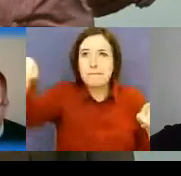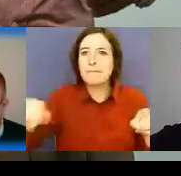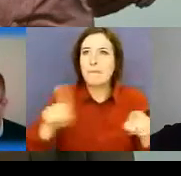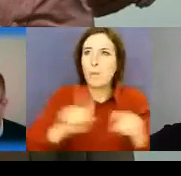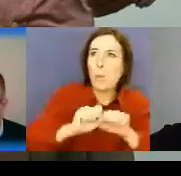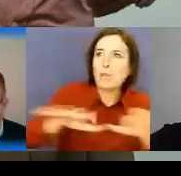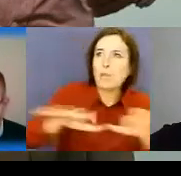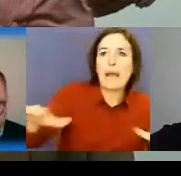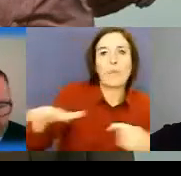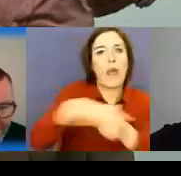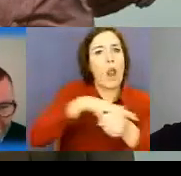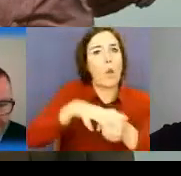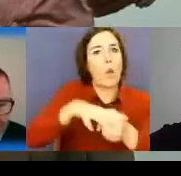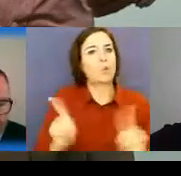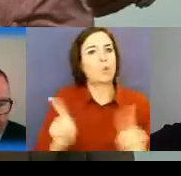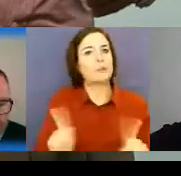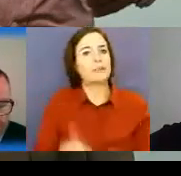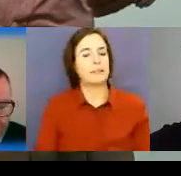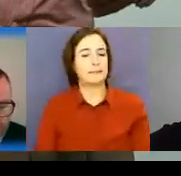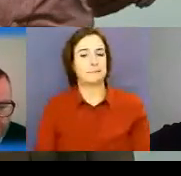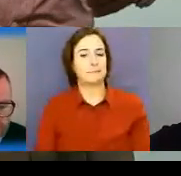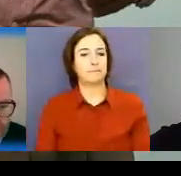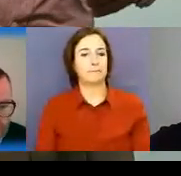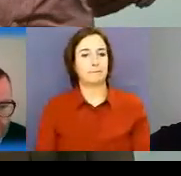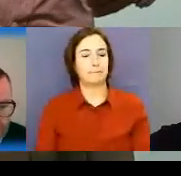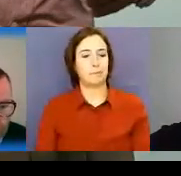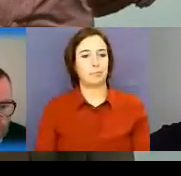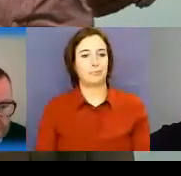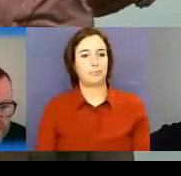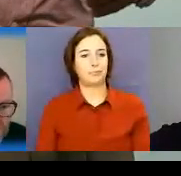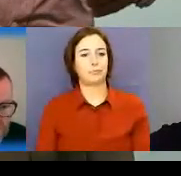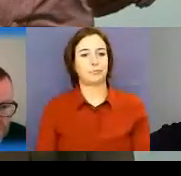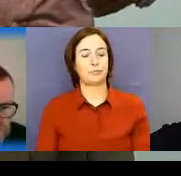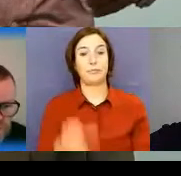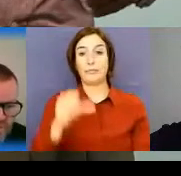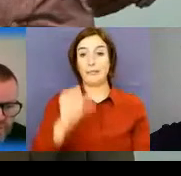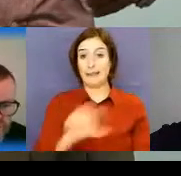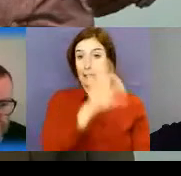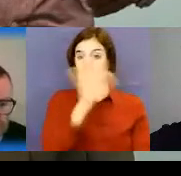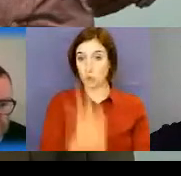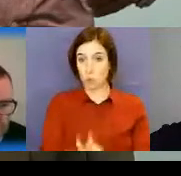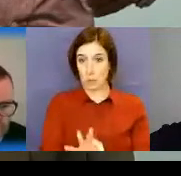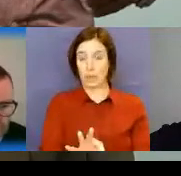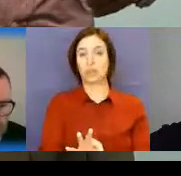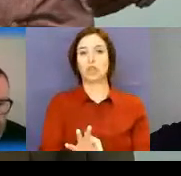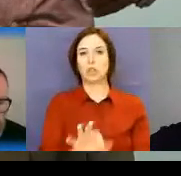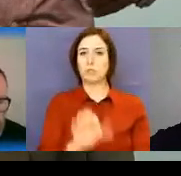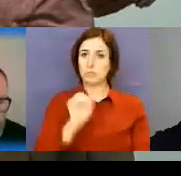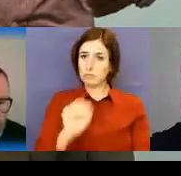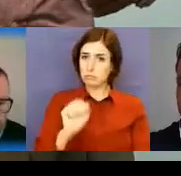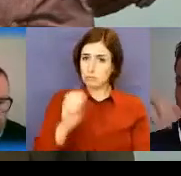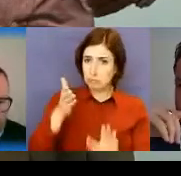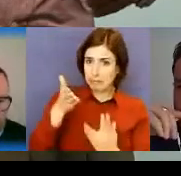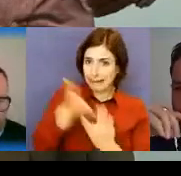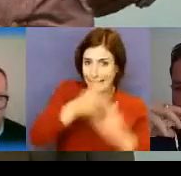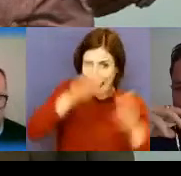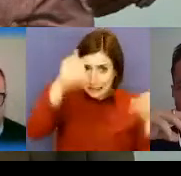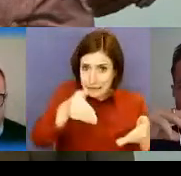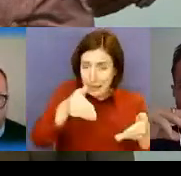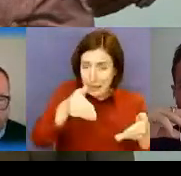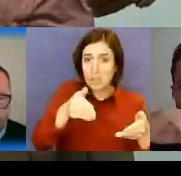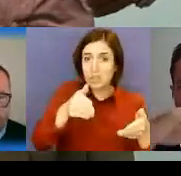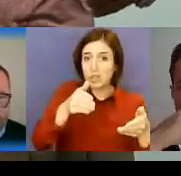Next quick fire question against the clock. What age range is the intervention aimed at? Would it include children with long-term